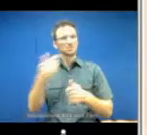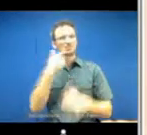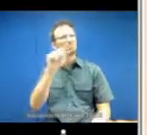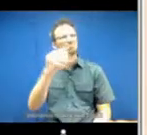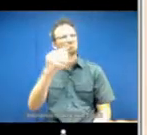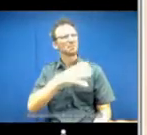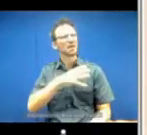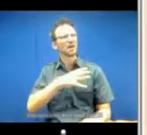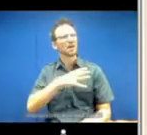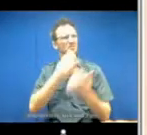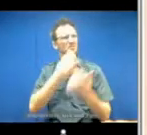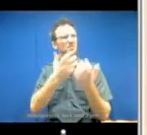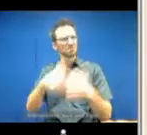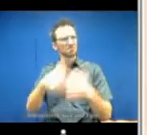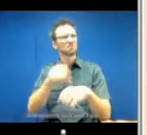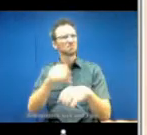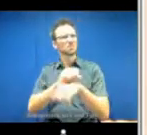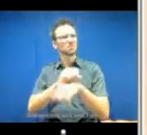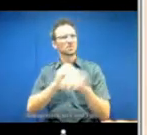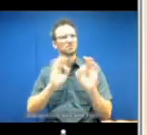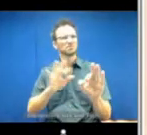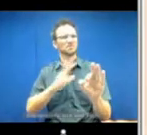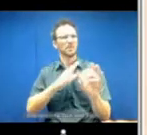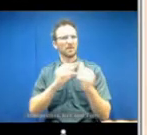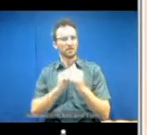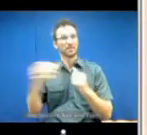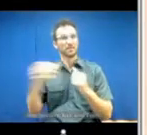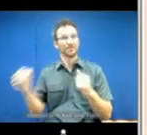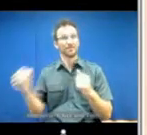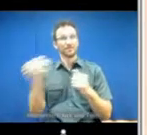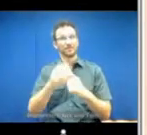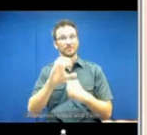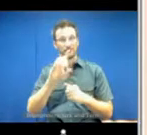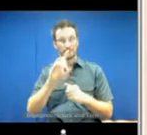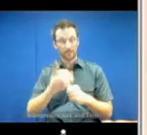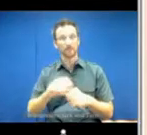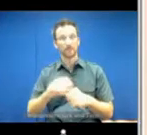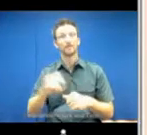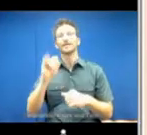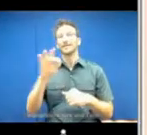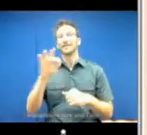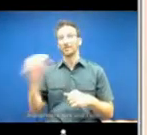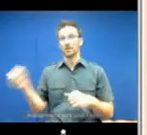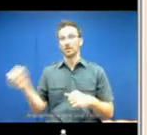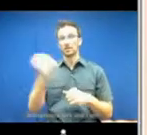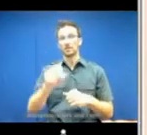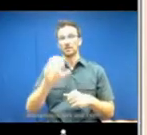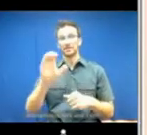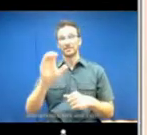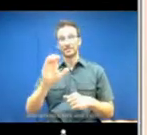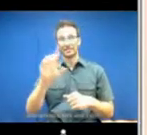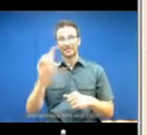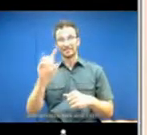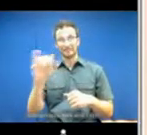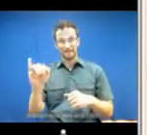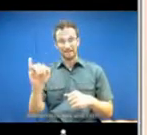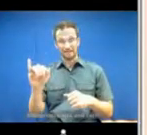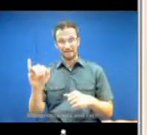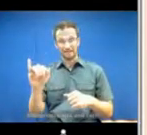And with a CDI, the CDI would be a blue triangle.